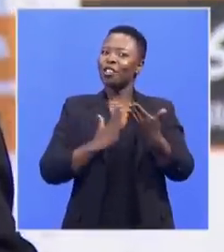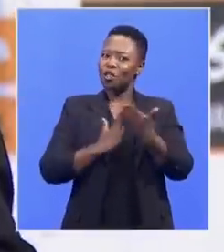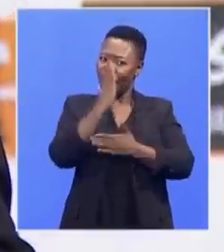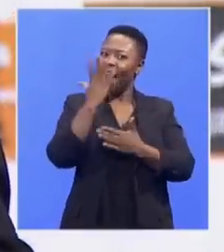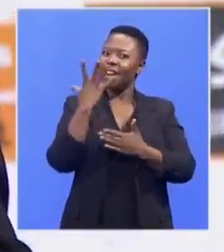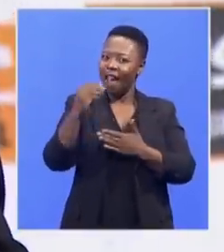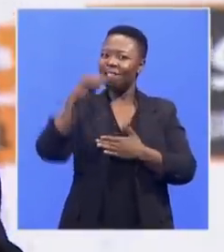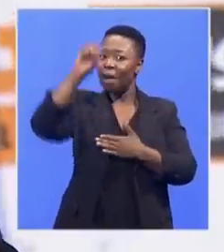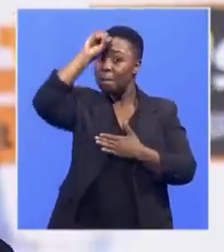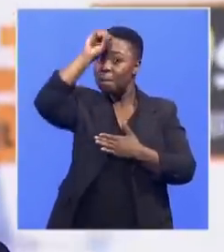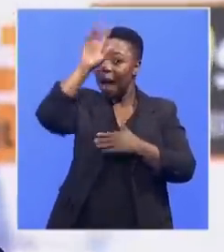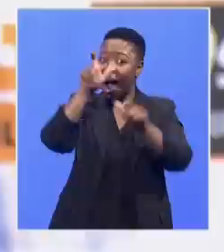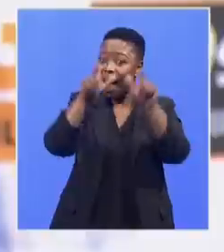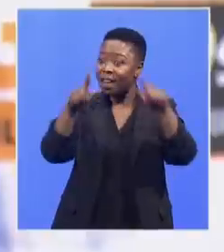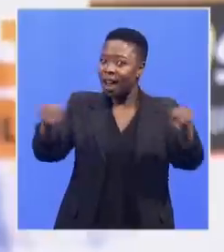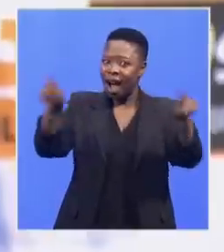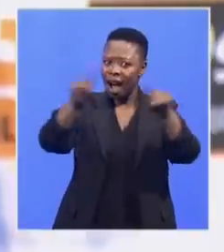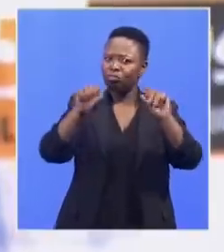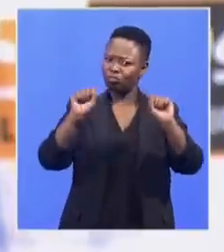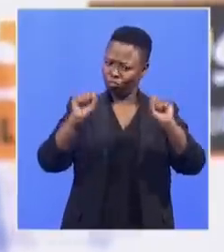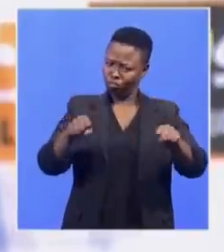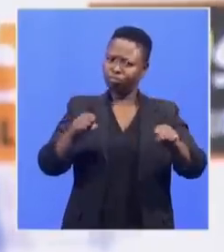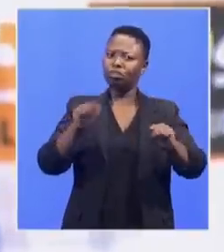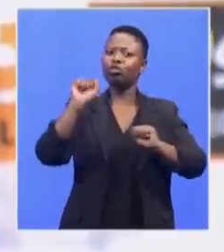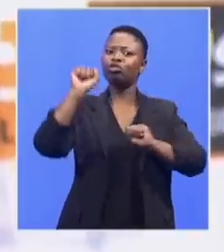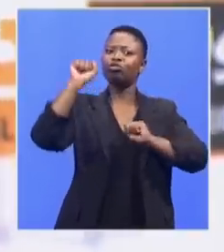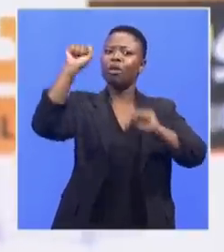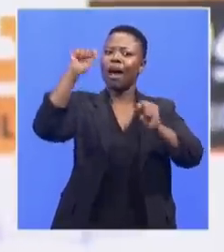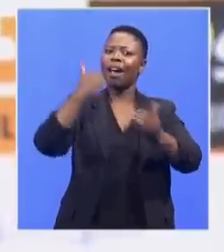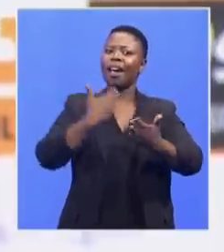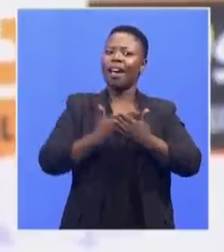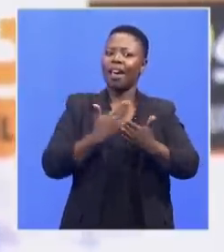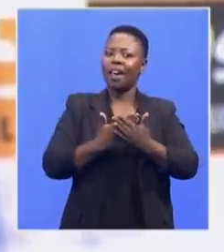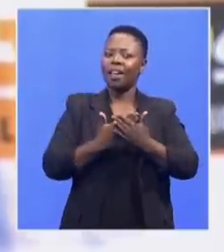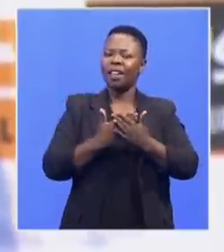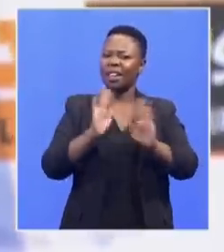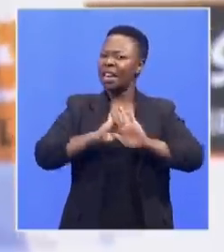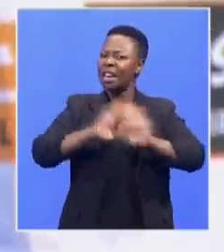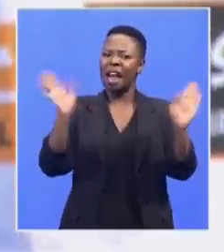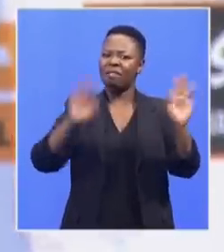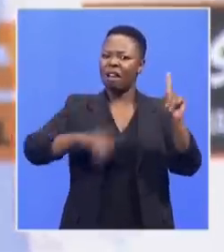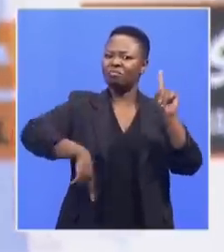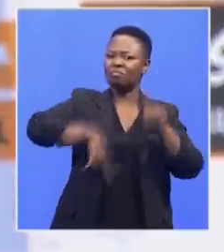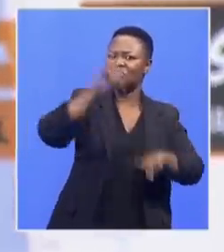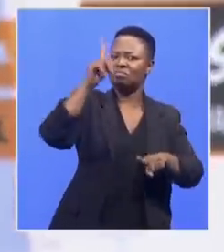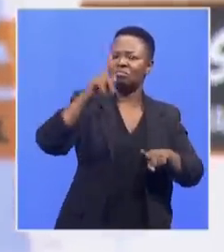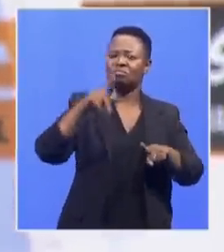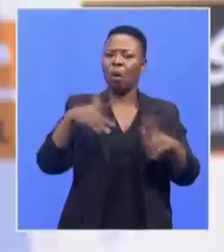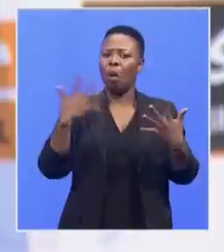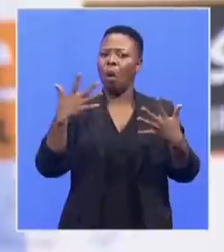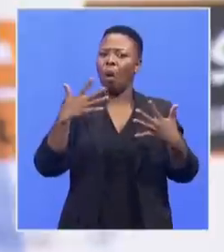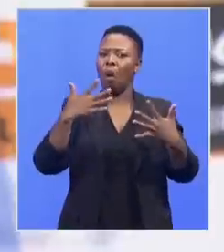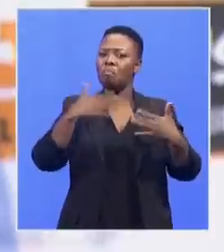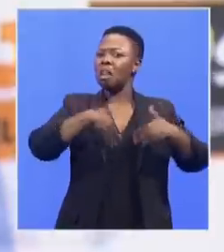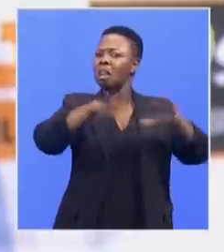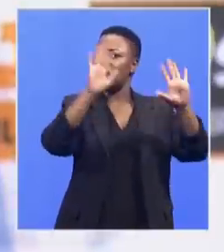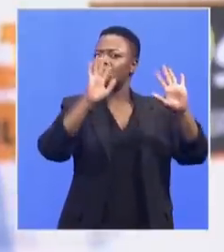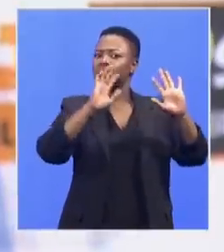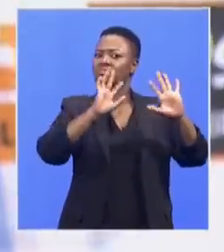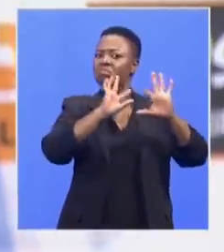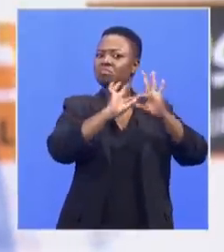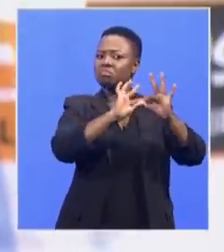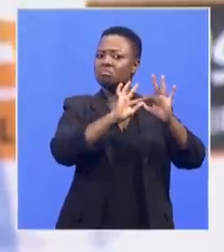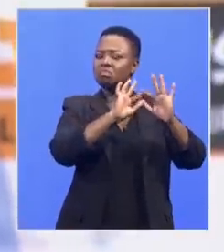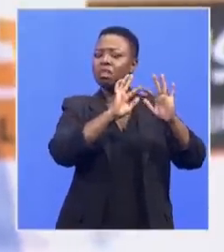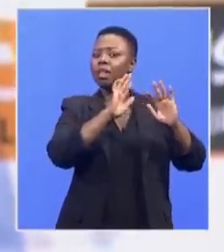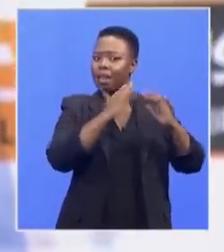go on strike knowing that they will not be dismissed just merely for being on strike. They have won the right